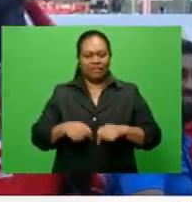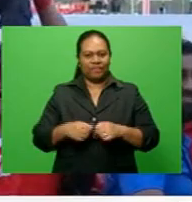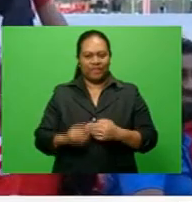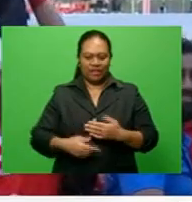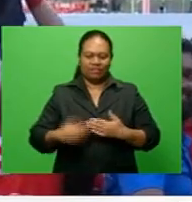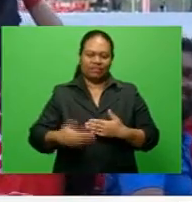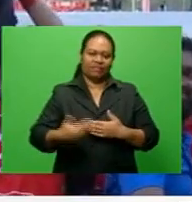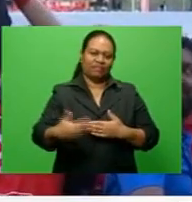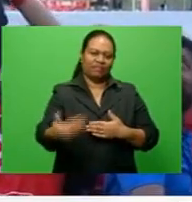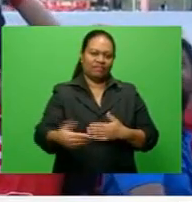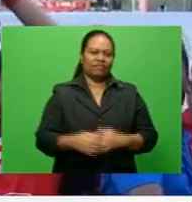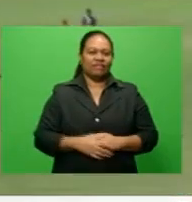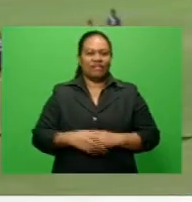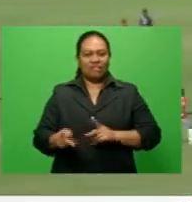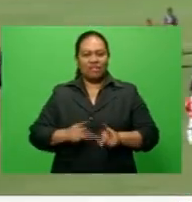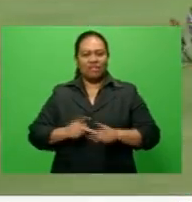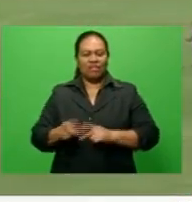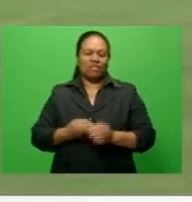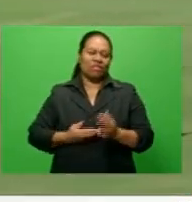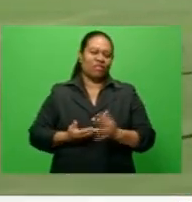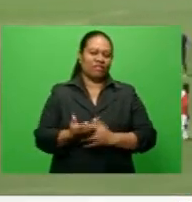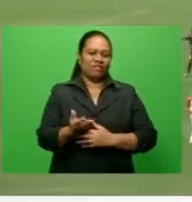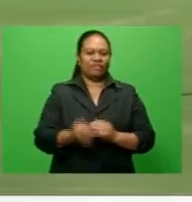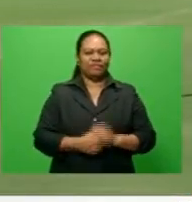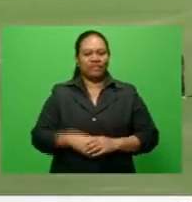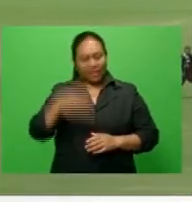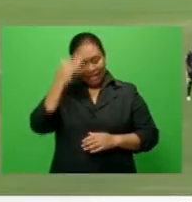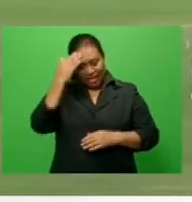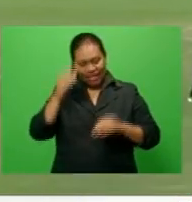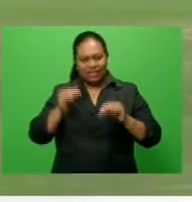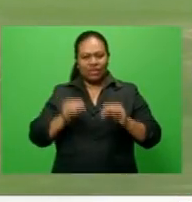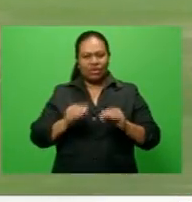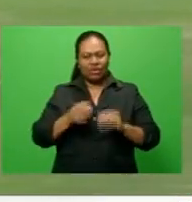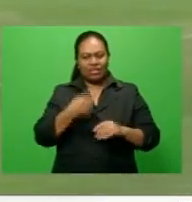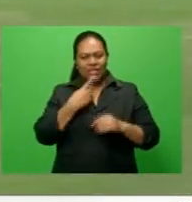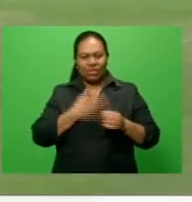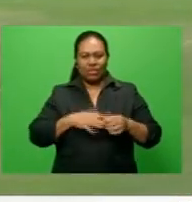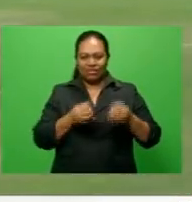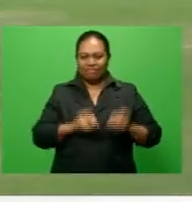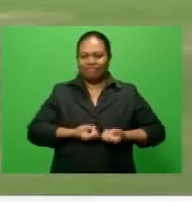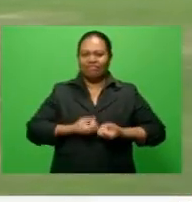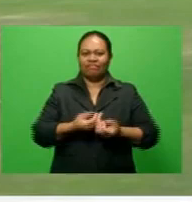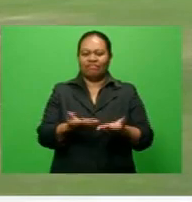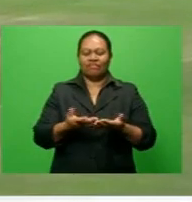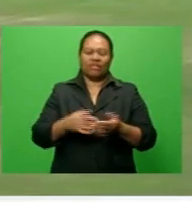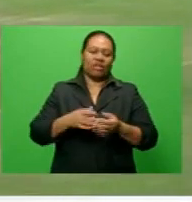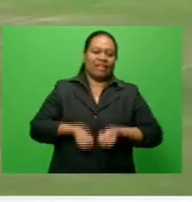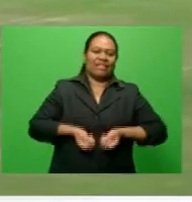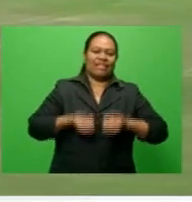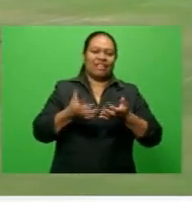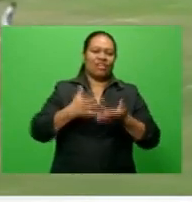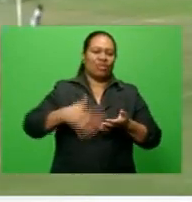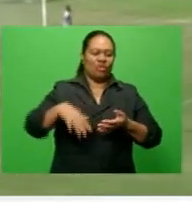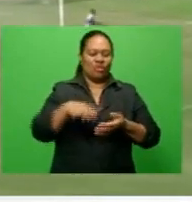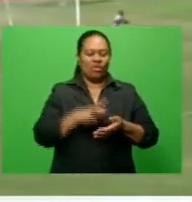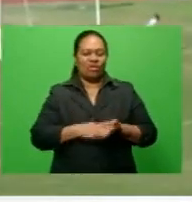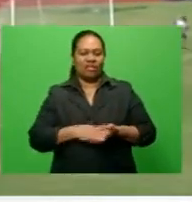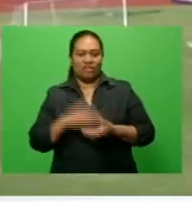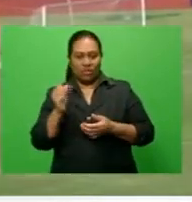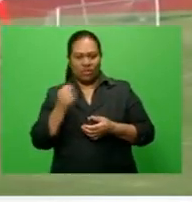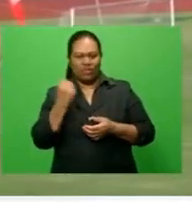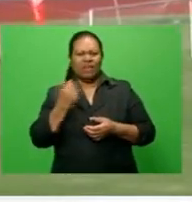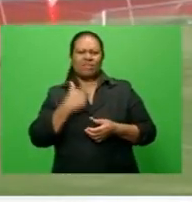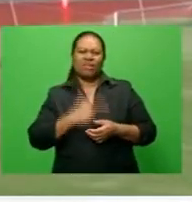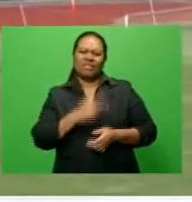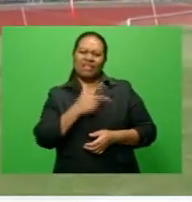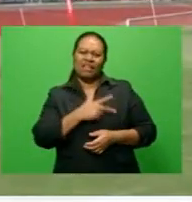this performance all throughout the season. Head coach Marika Rondo dedicated the win to young striker Jose Sela, who was injured during